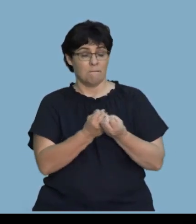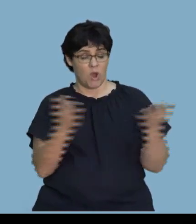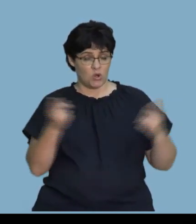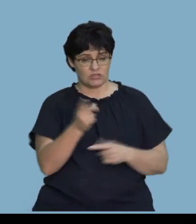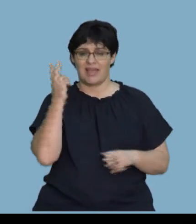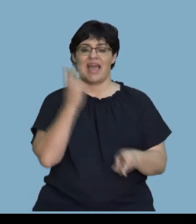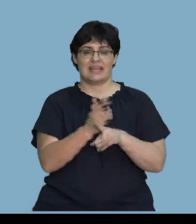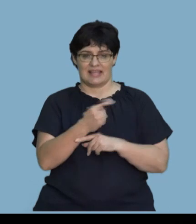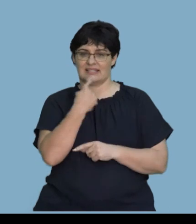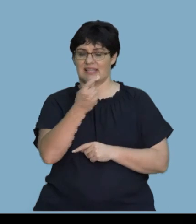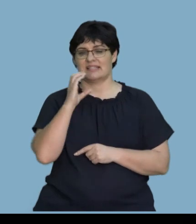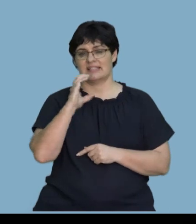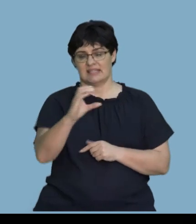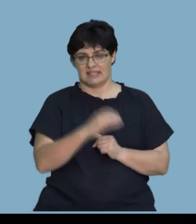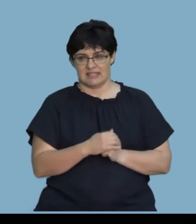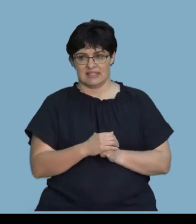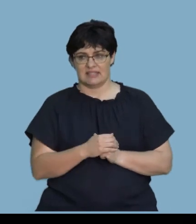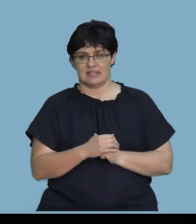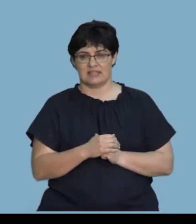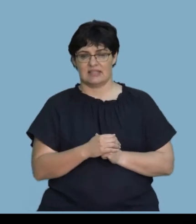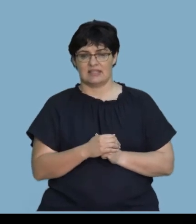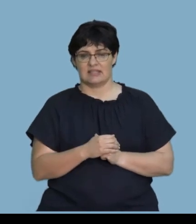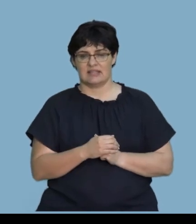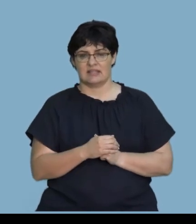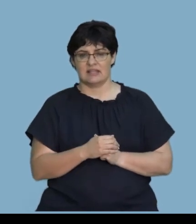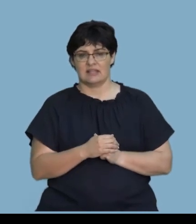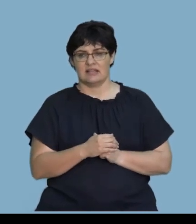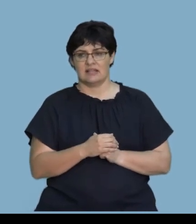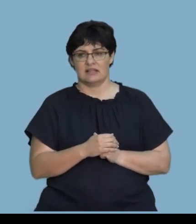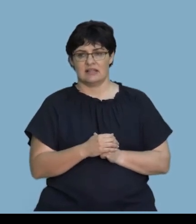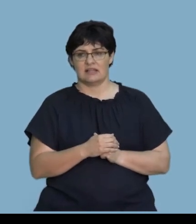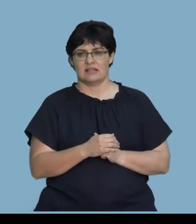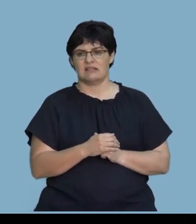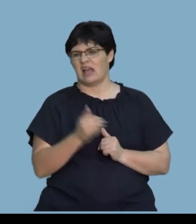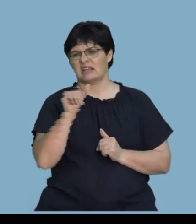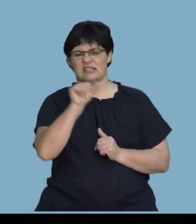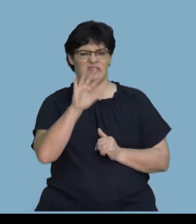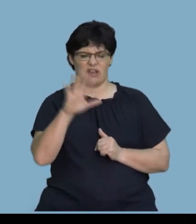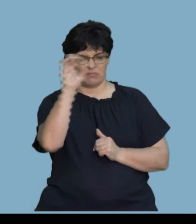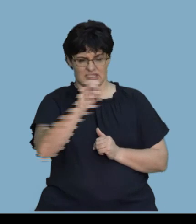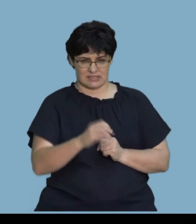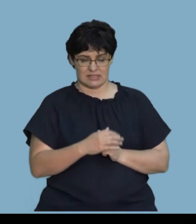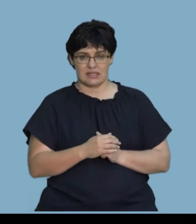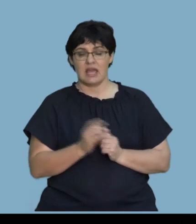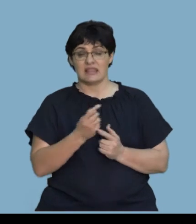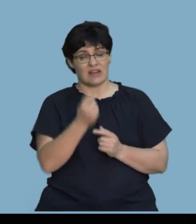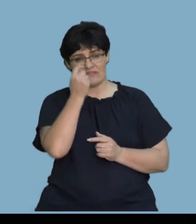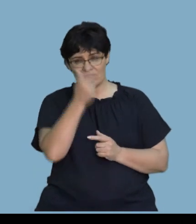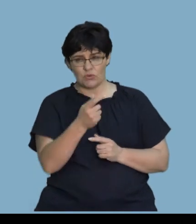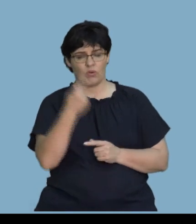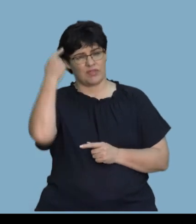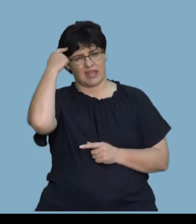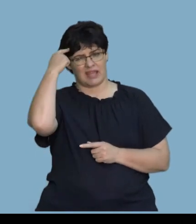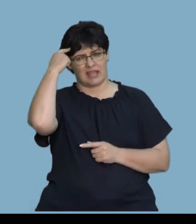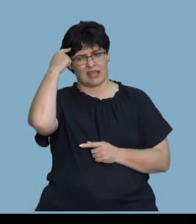majority, once again, they say it's C, which is like 65% or so, okay? And then very few people